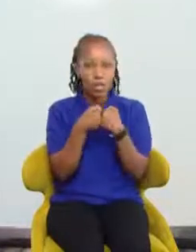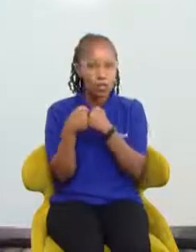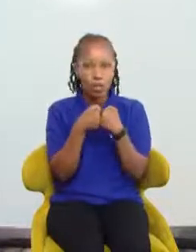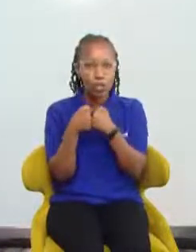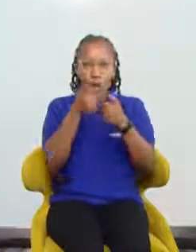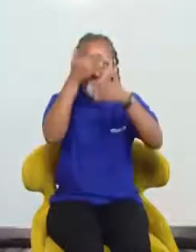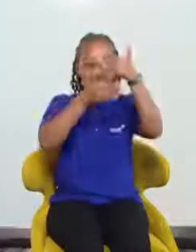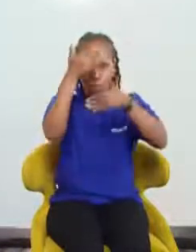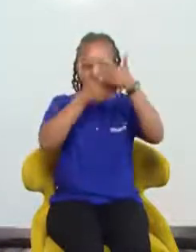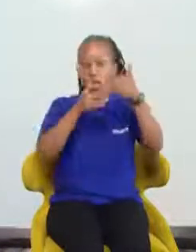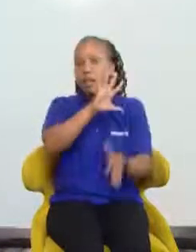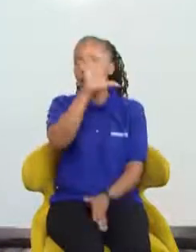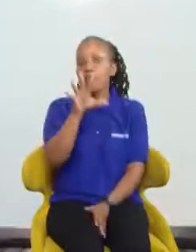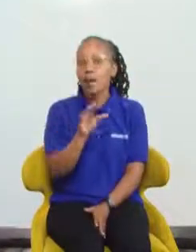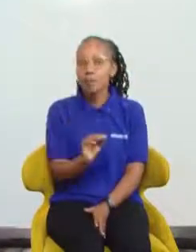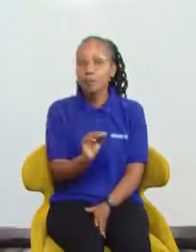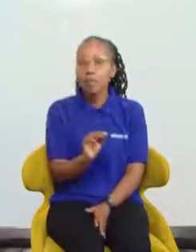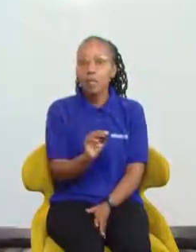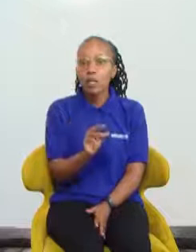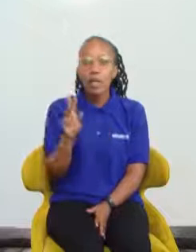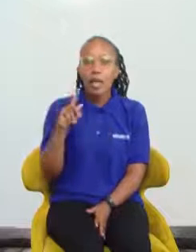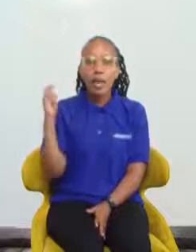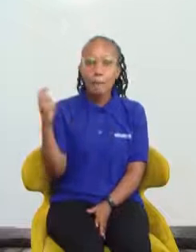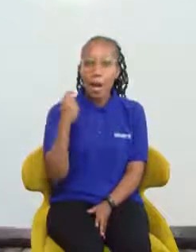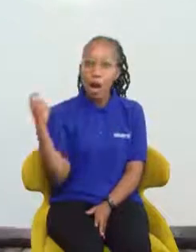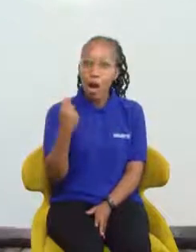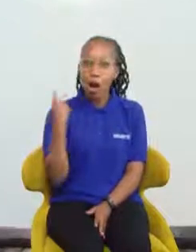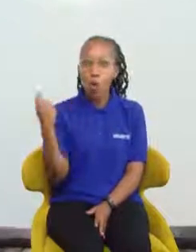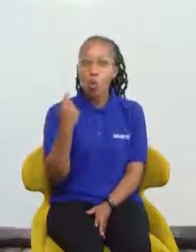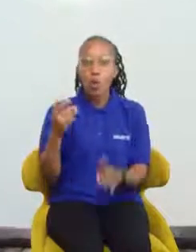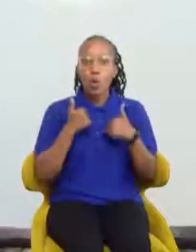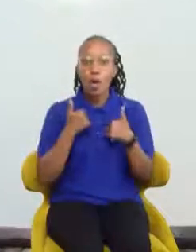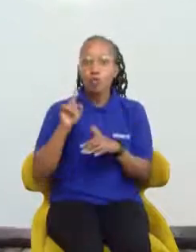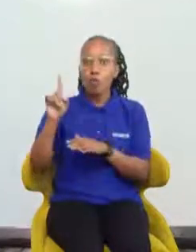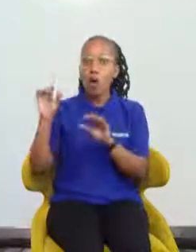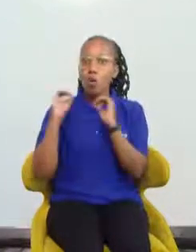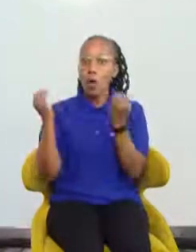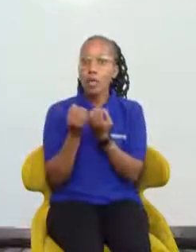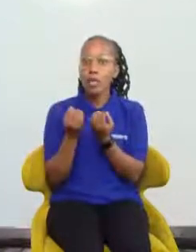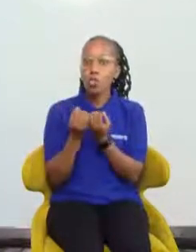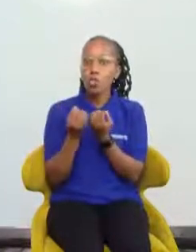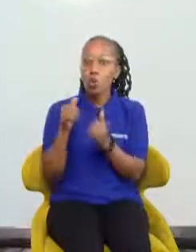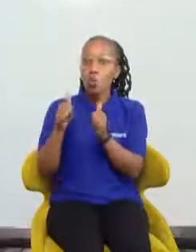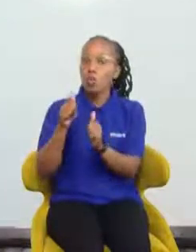facing across Africa. In Malawi, we have one organization that is providing